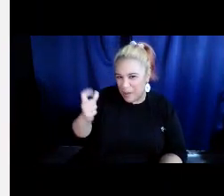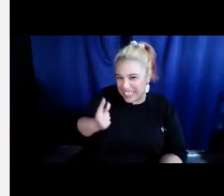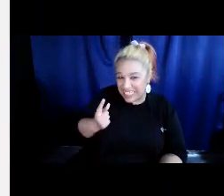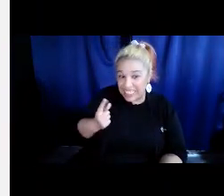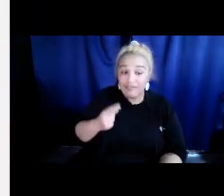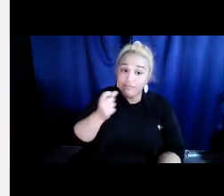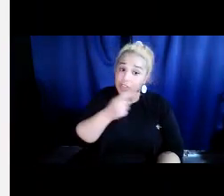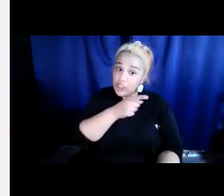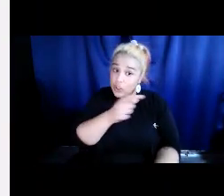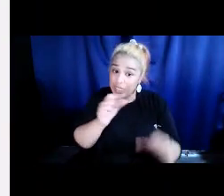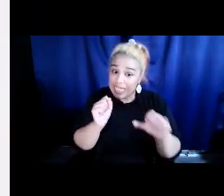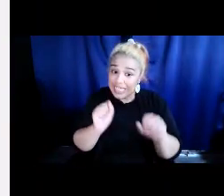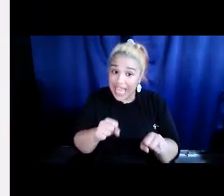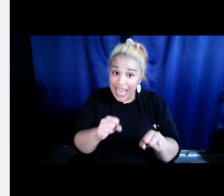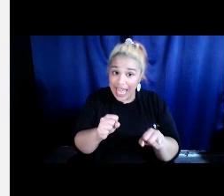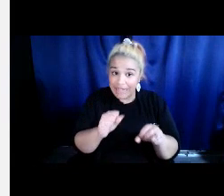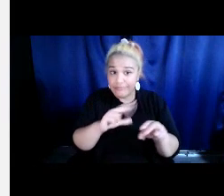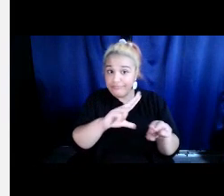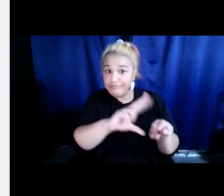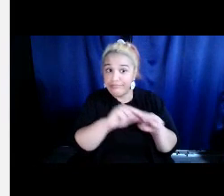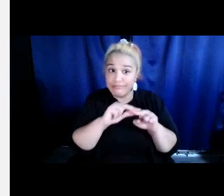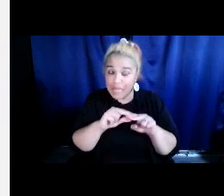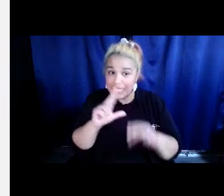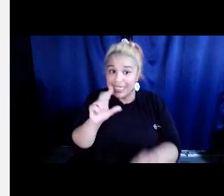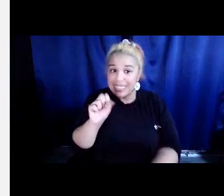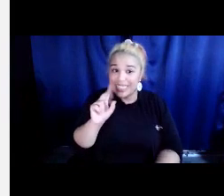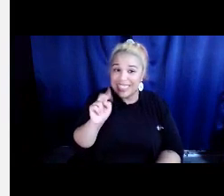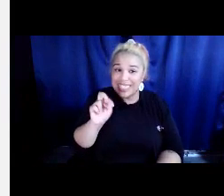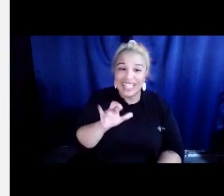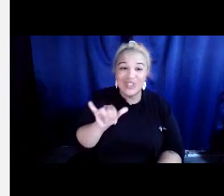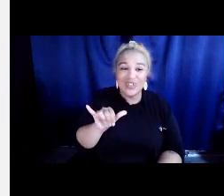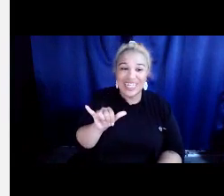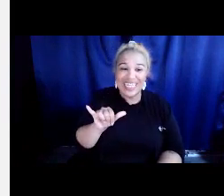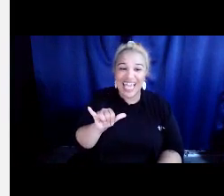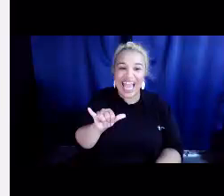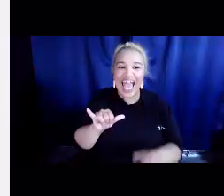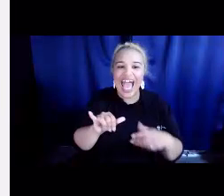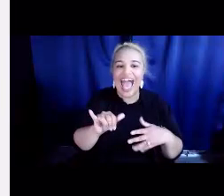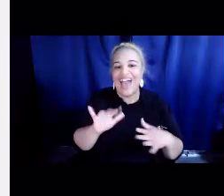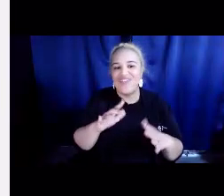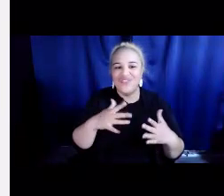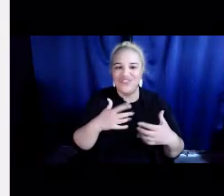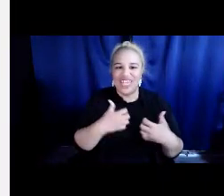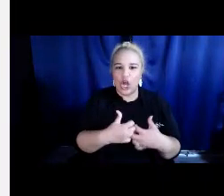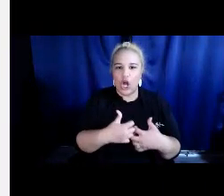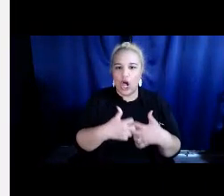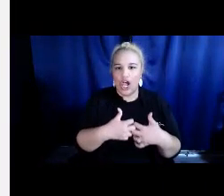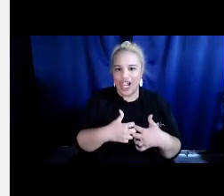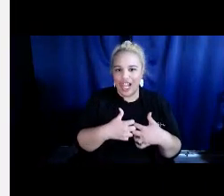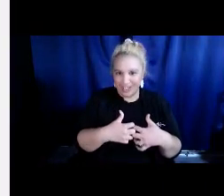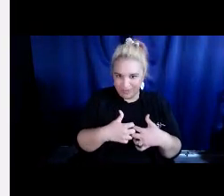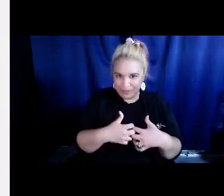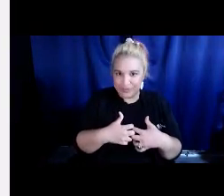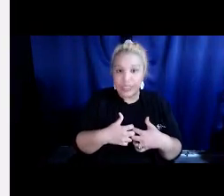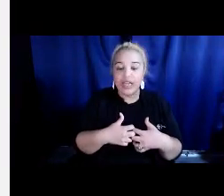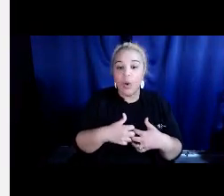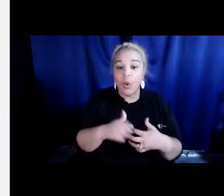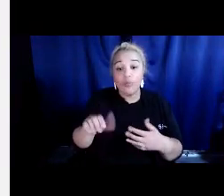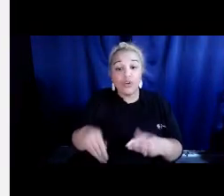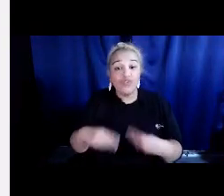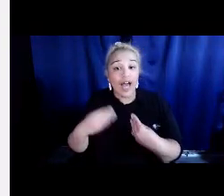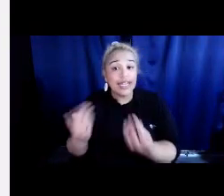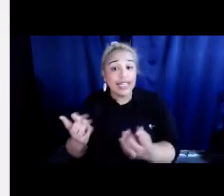which are set up for a specific facility, while others are provided in a vehicle, like a van. For example, an organization can